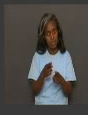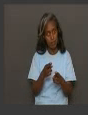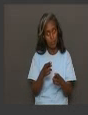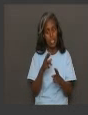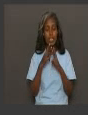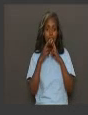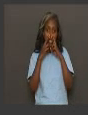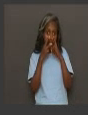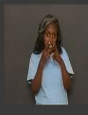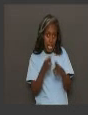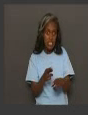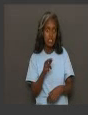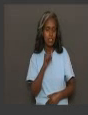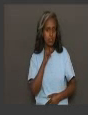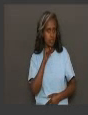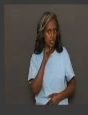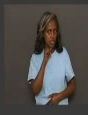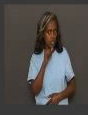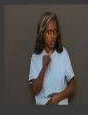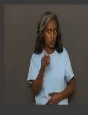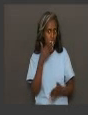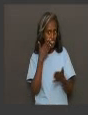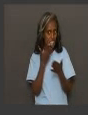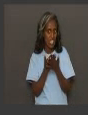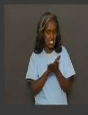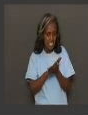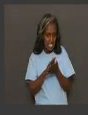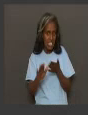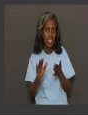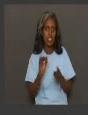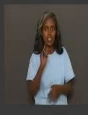the answer is not a nice, clean integer.